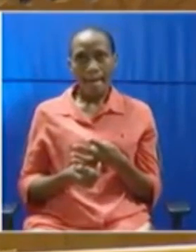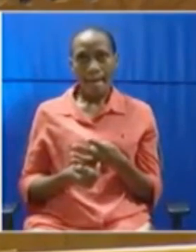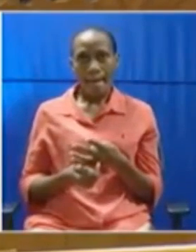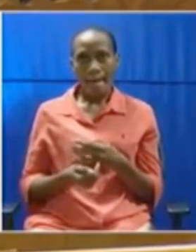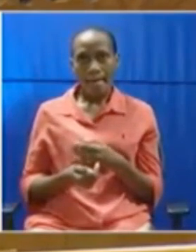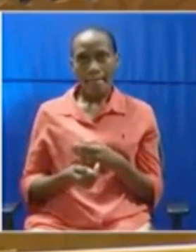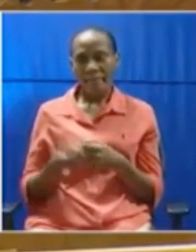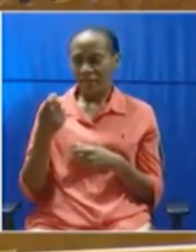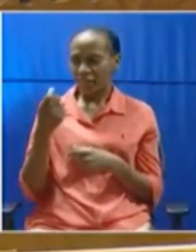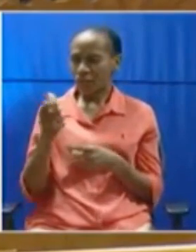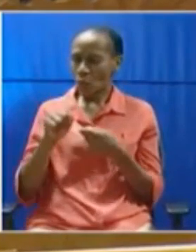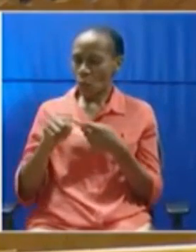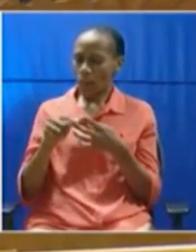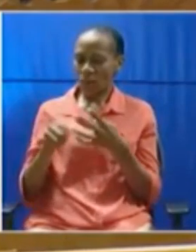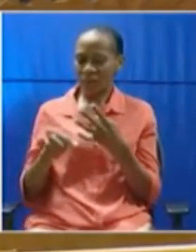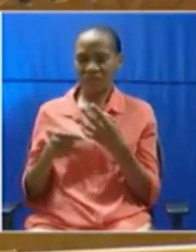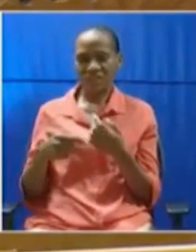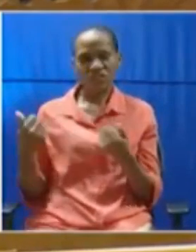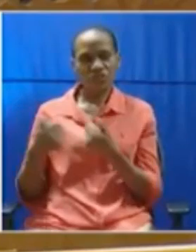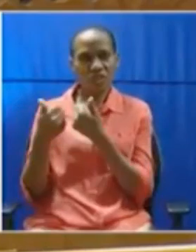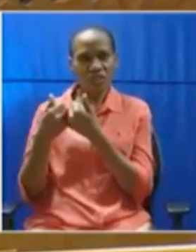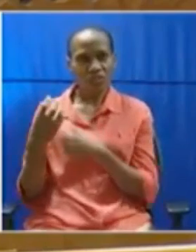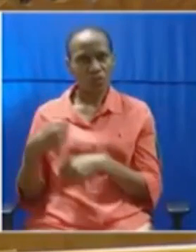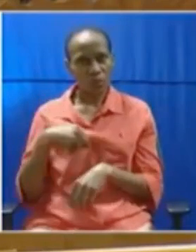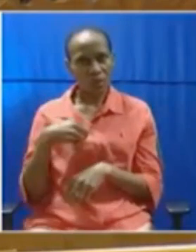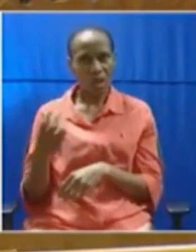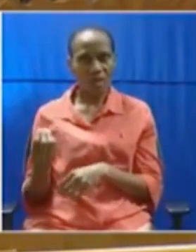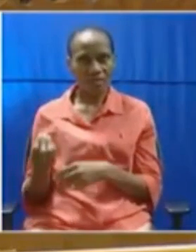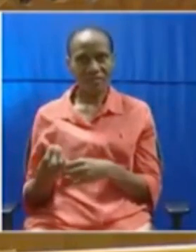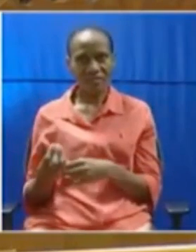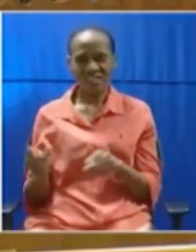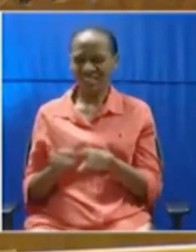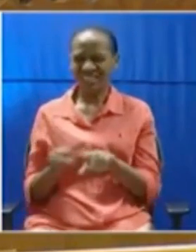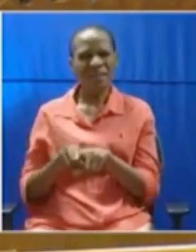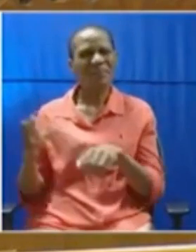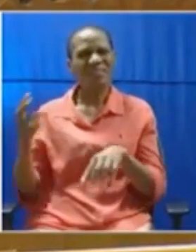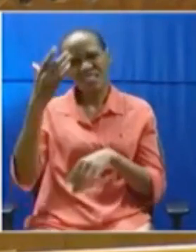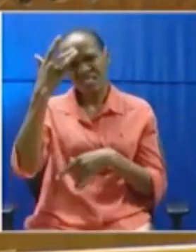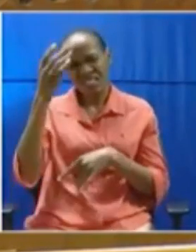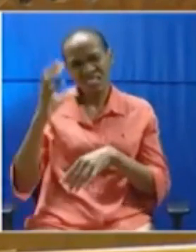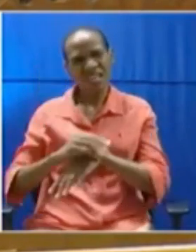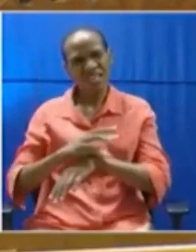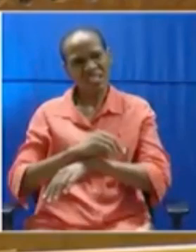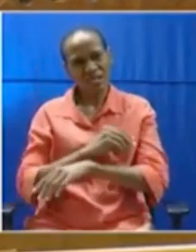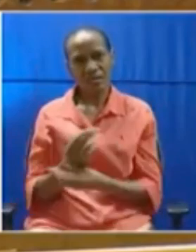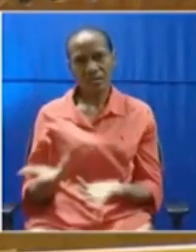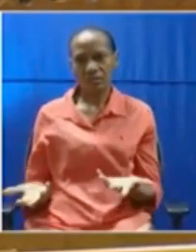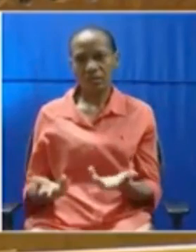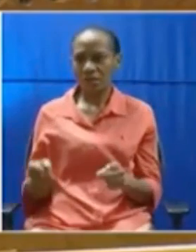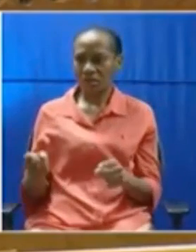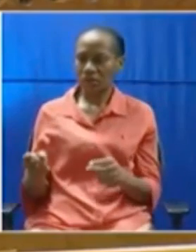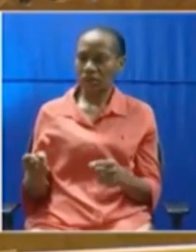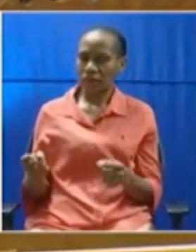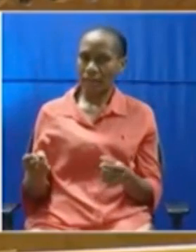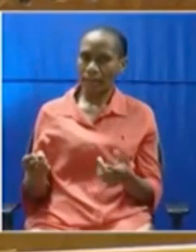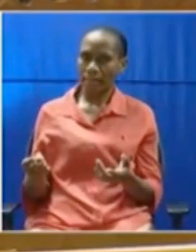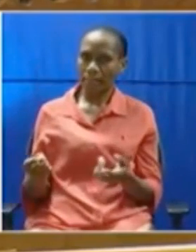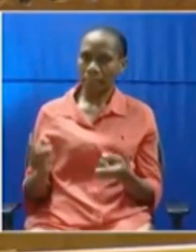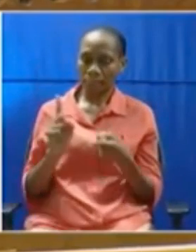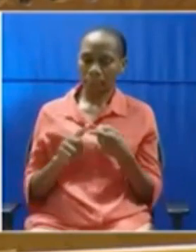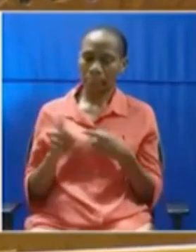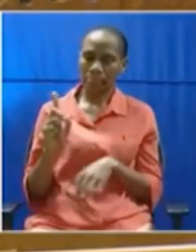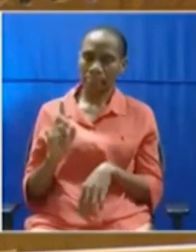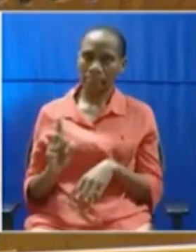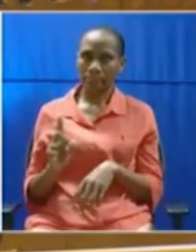few things in this province that are like cancer eating away at the people of our province. And one of